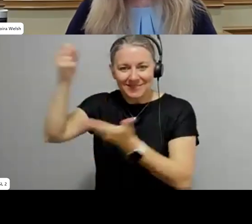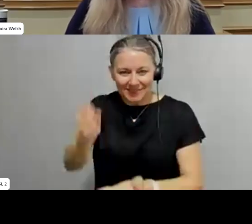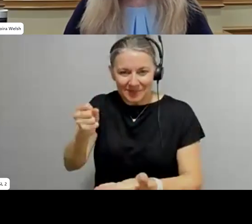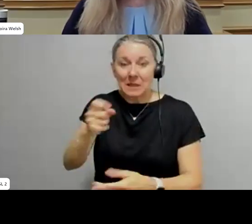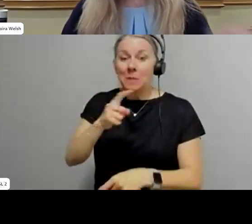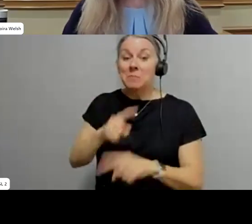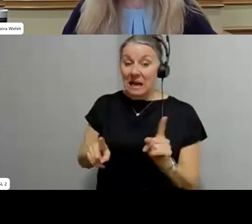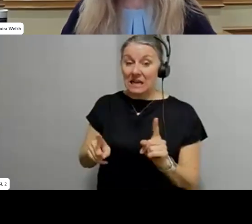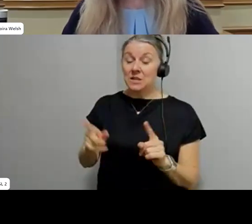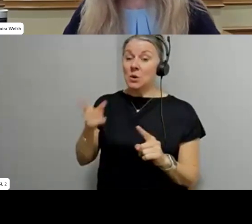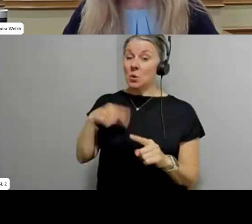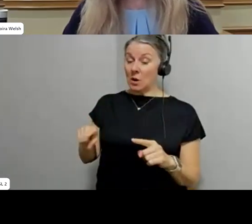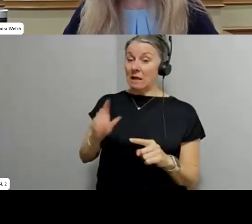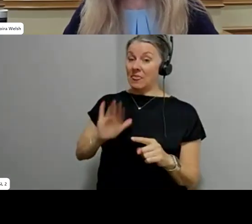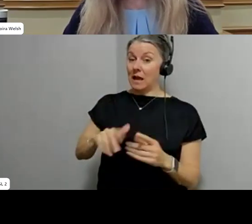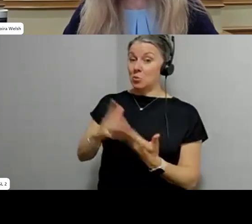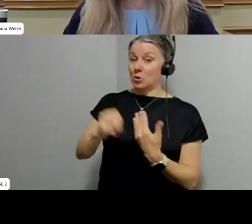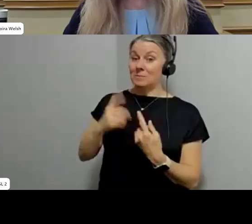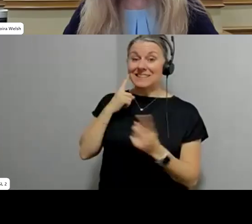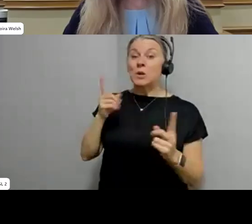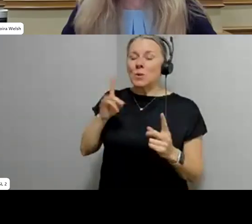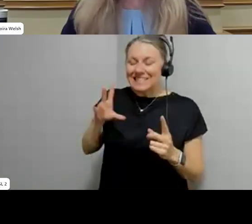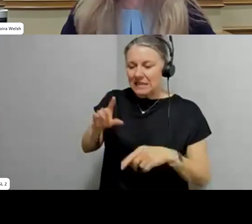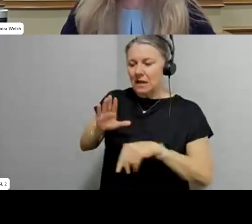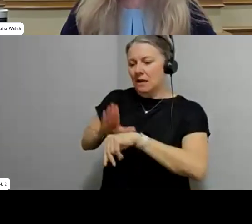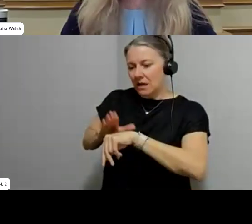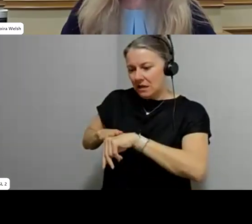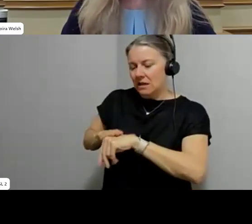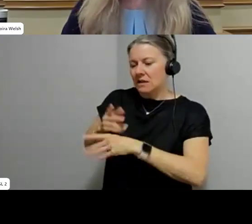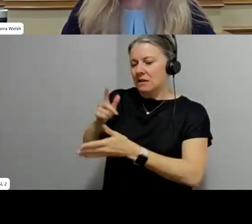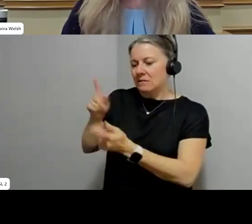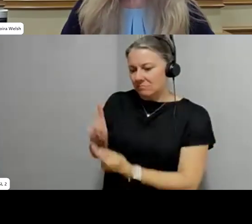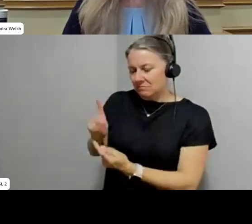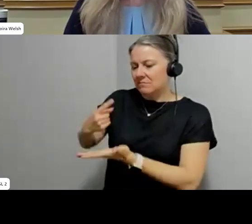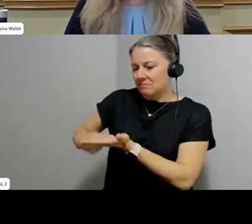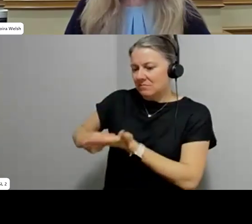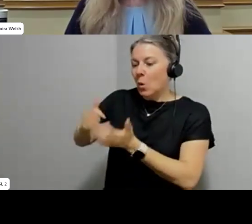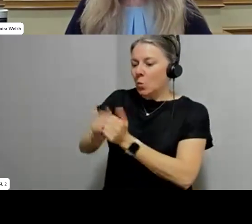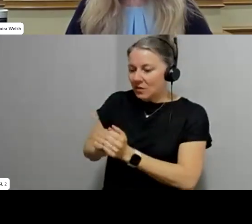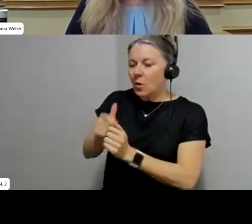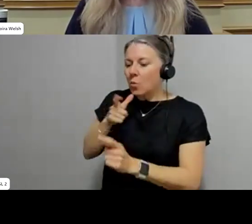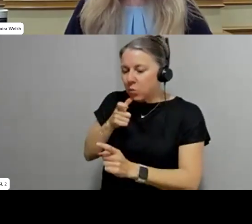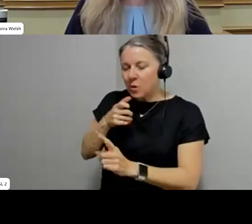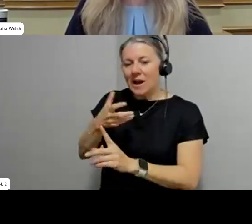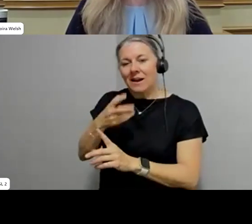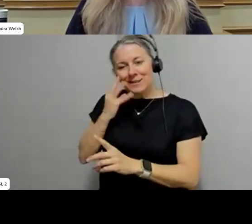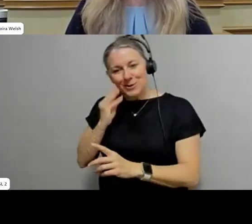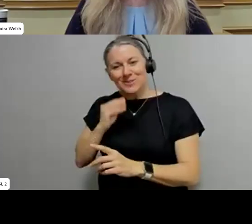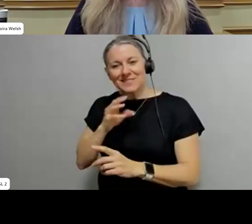was that we consulted with older persons. The original study was done in 33 cities, 4 of which were Canadian.